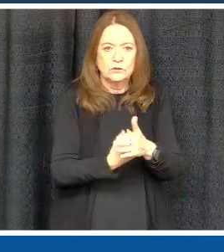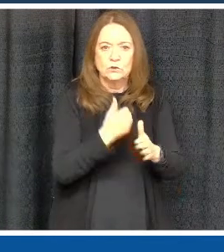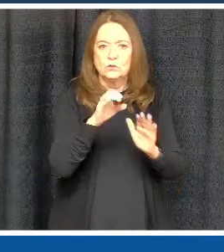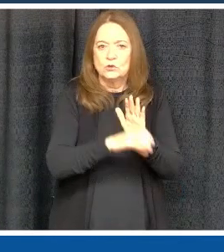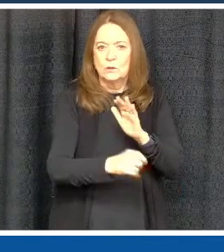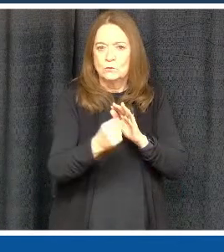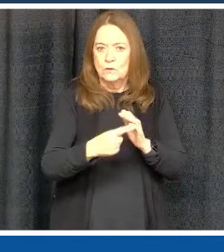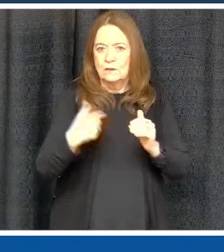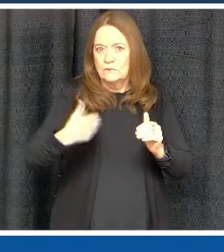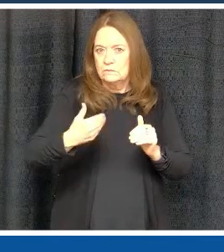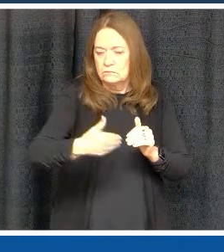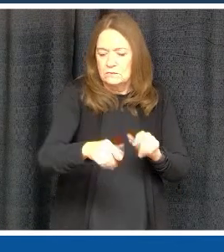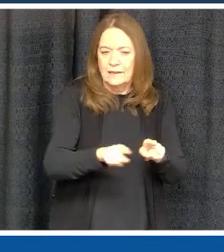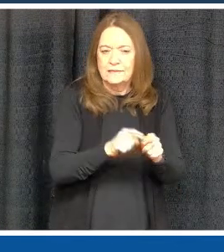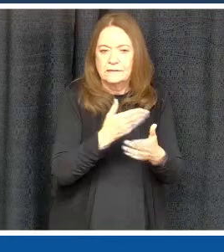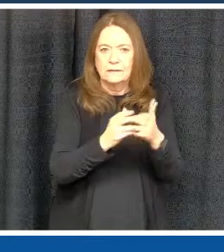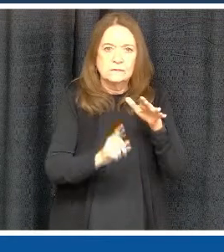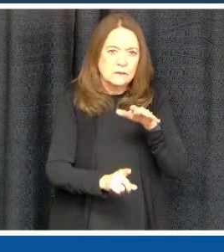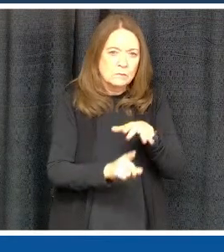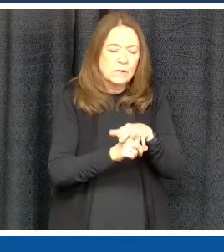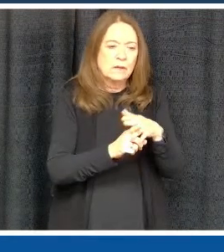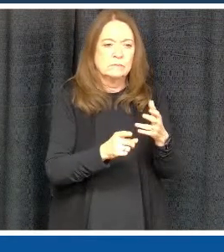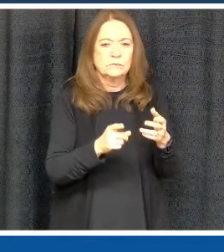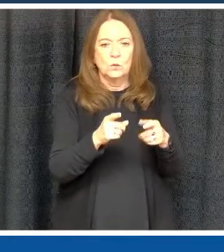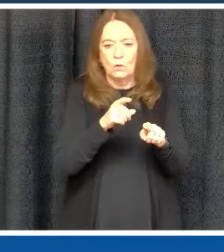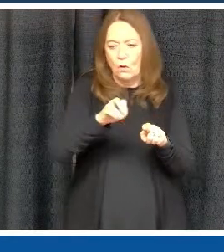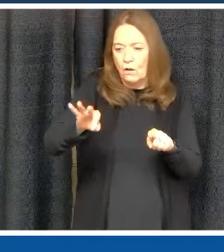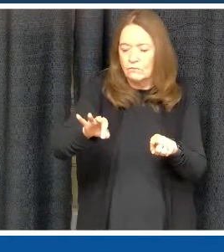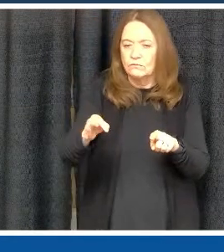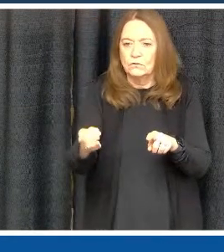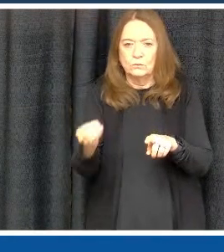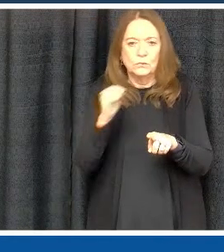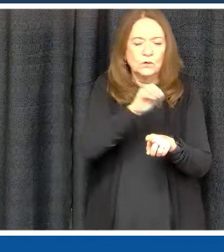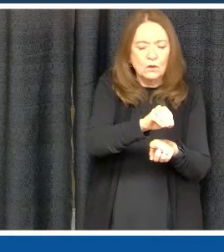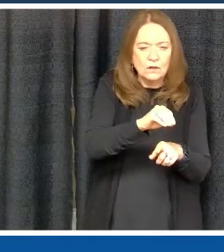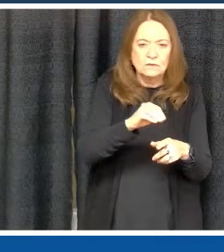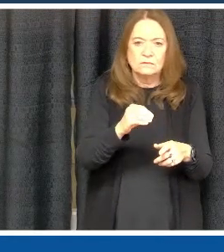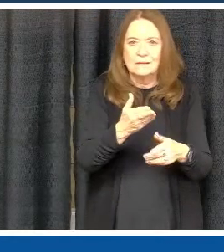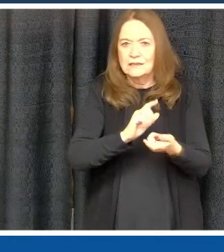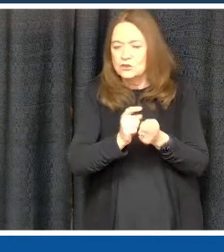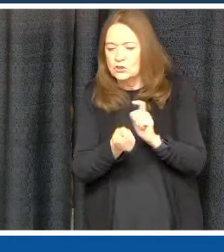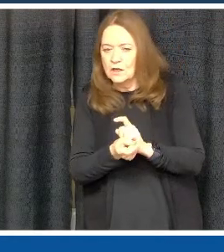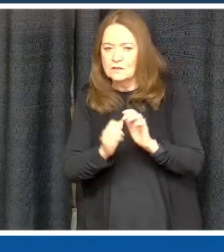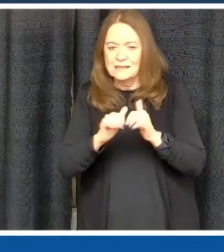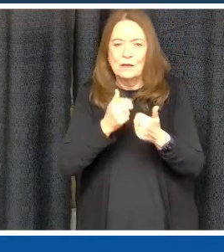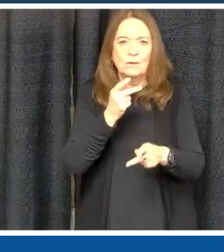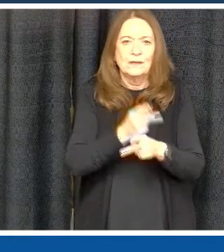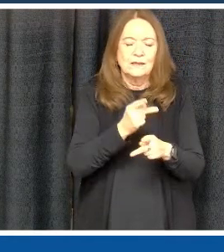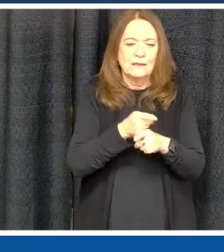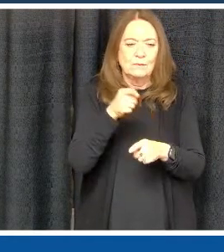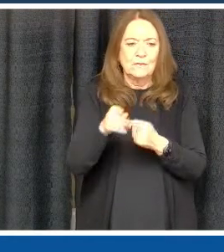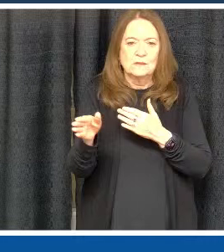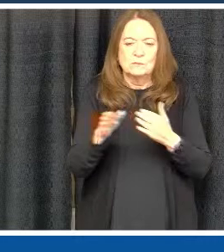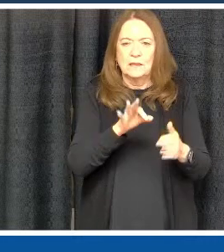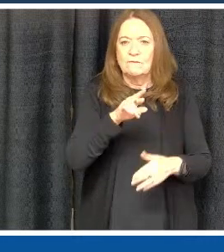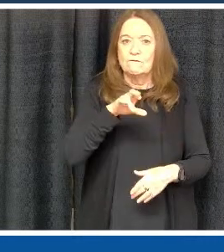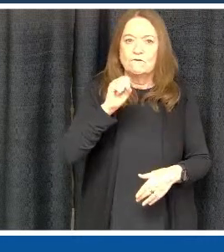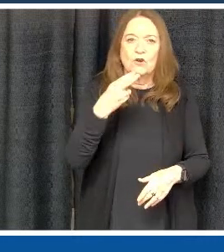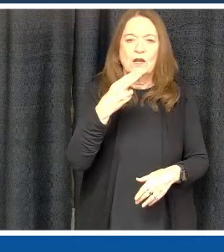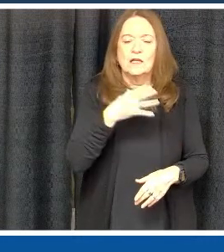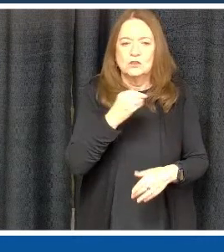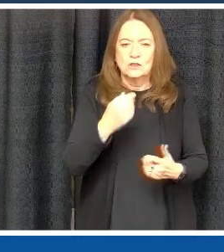time to time as things come off it, things go on it, things change. So that's how we can keep this plan fresh, keep it a living